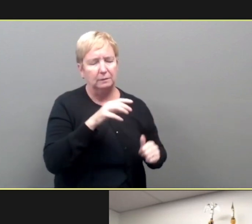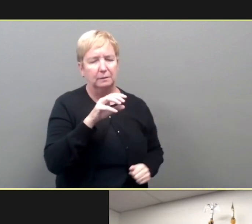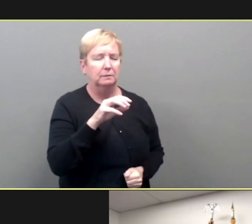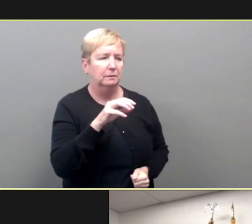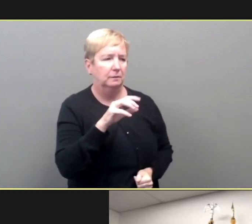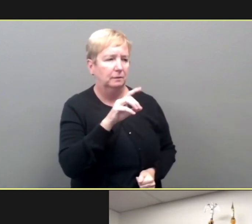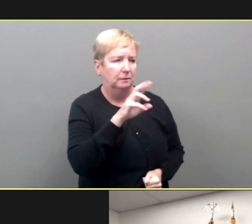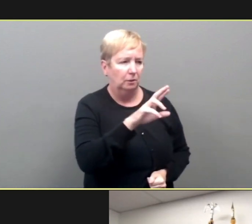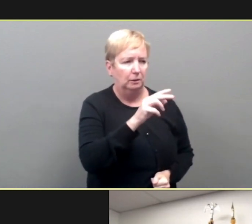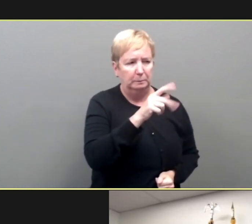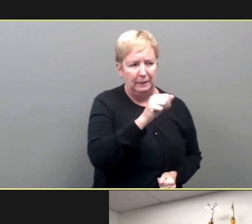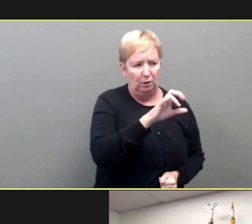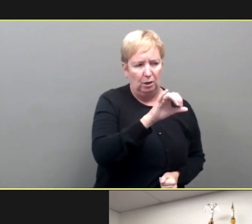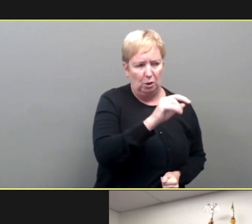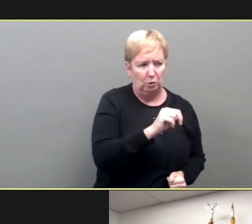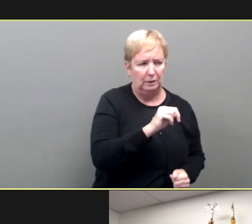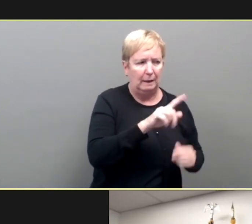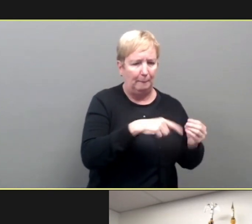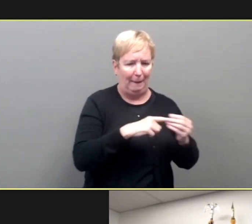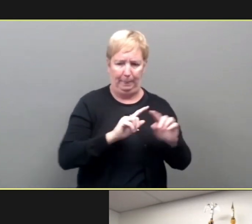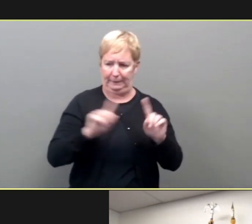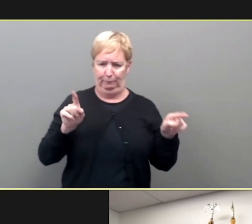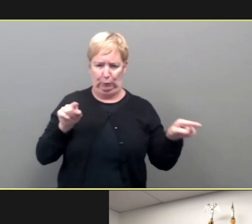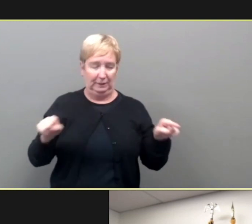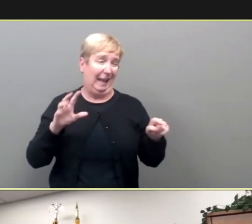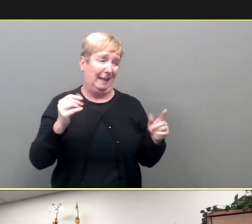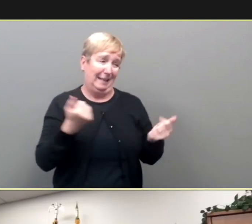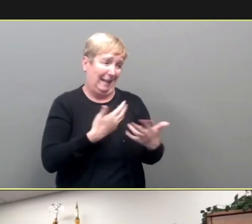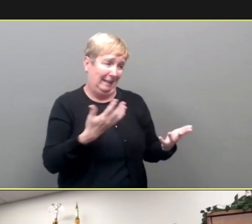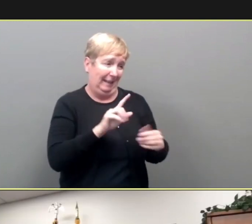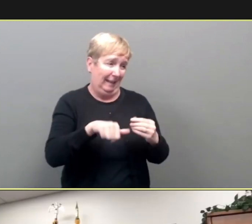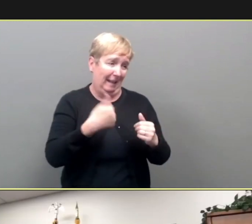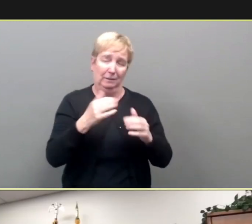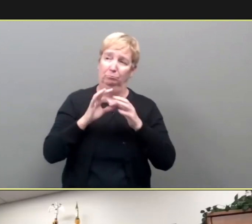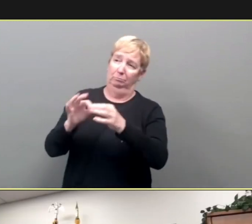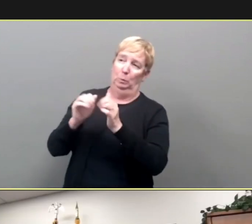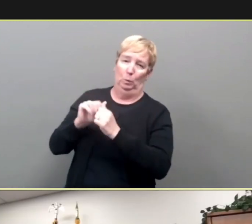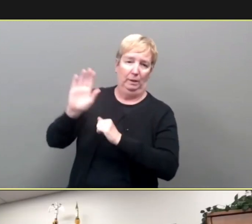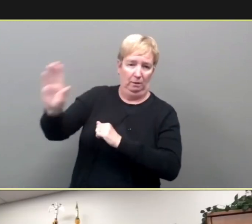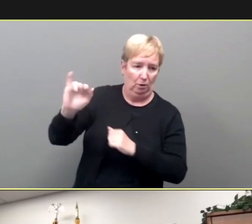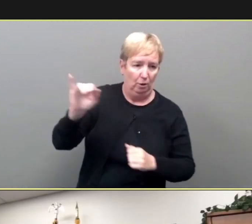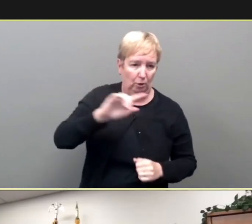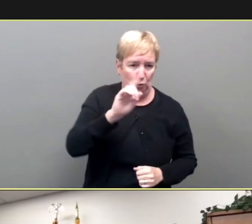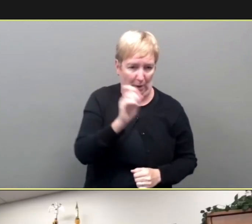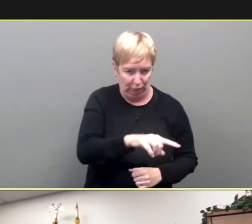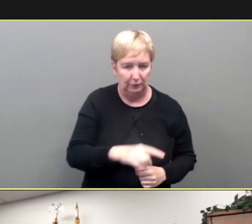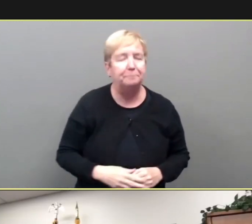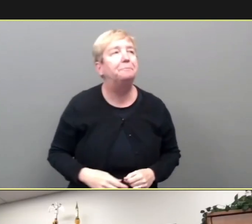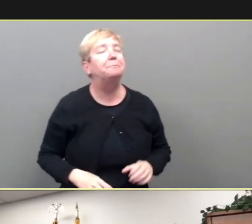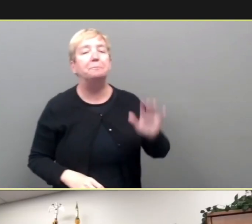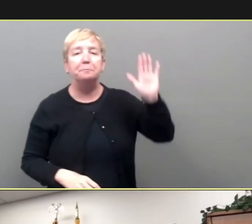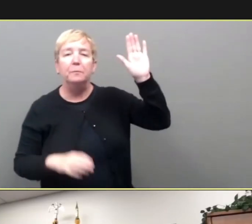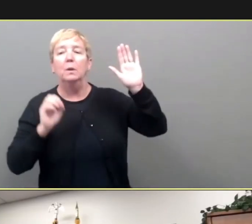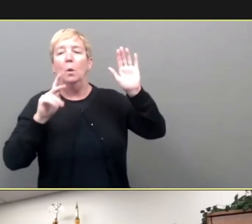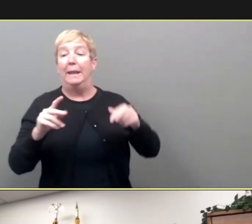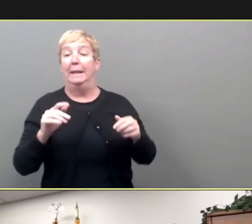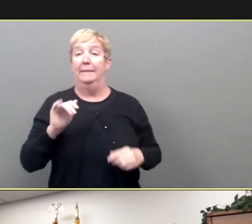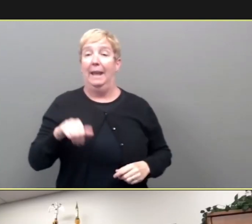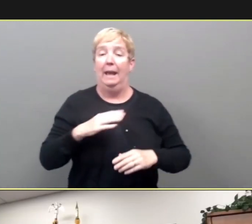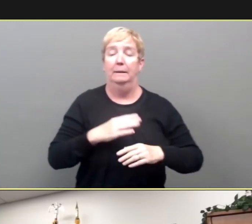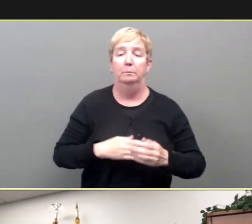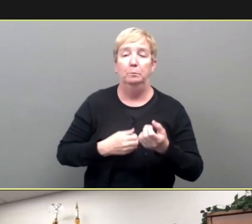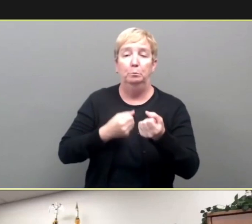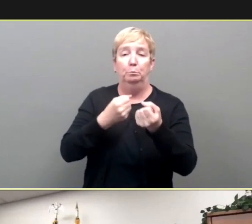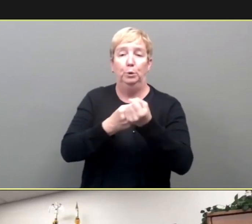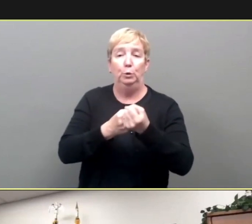differentiation and any opinions you have on the other question. Okay. I mean, I think that just in general, the booster dose has been